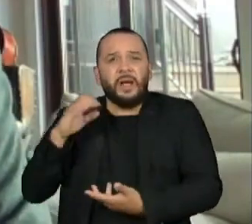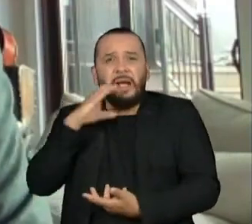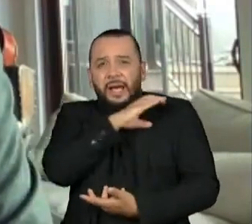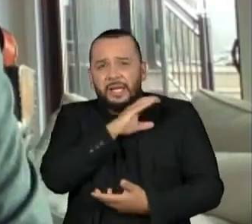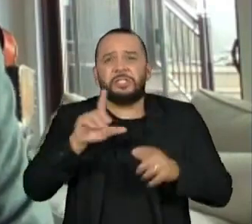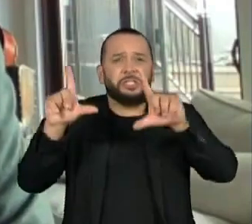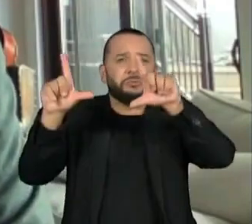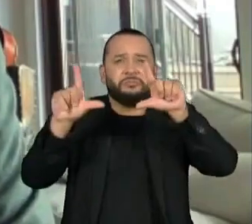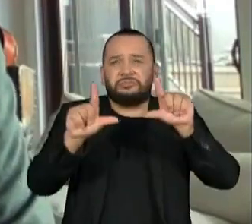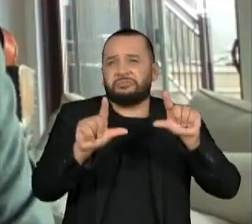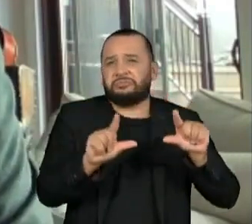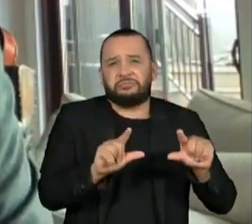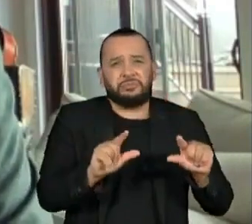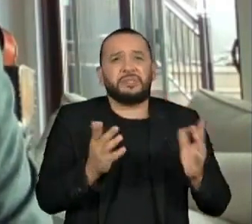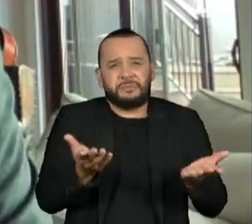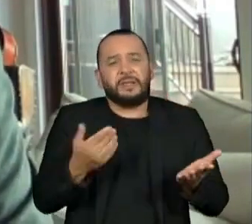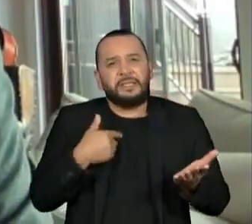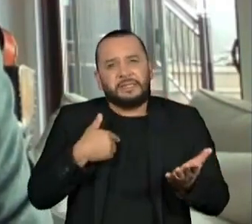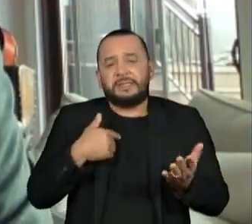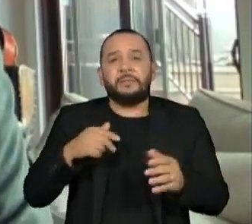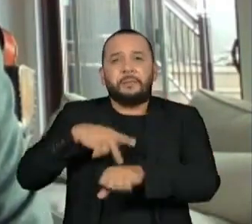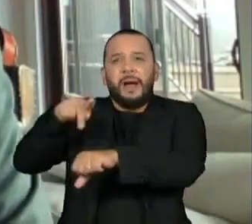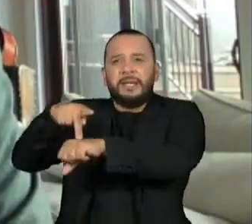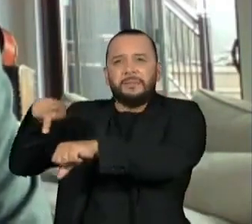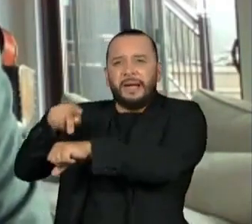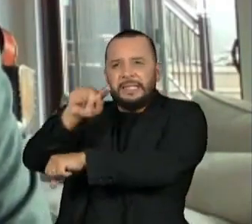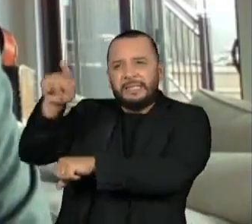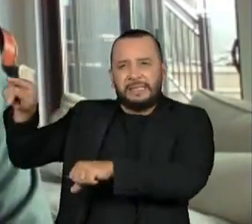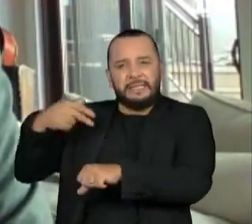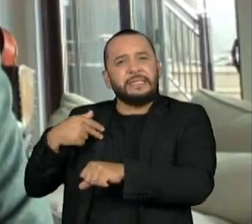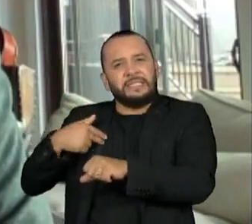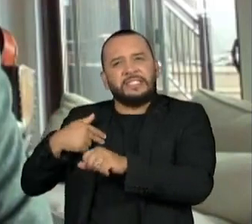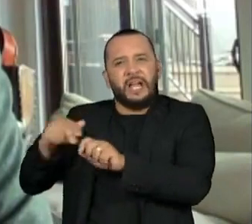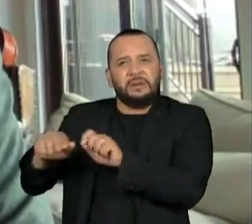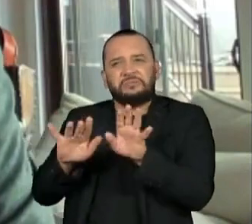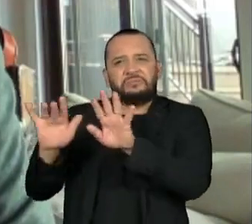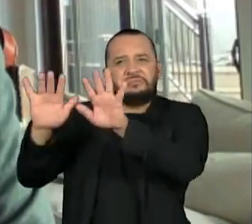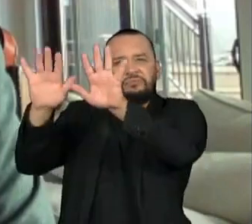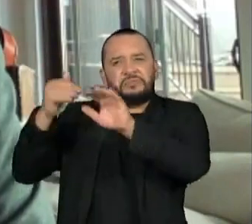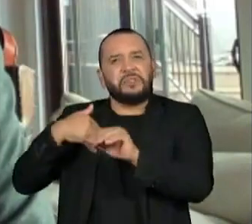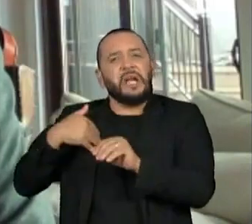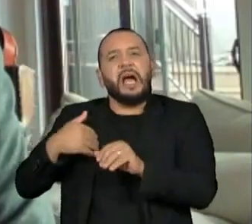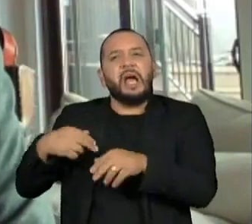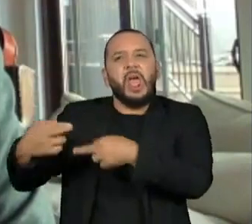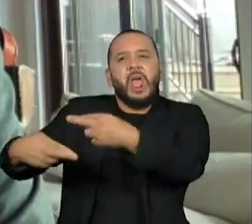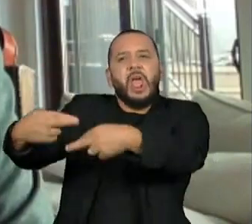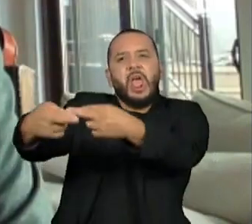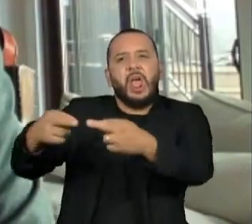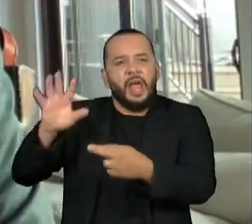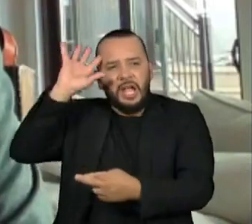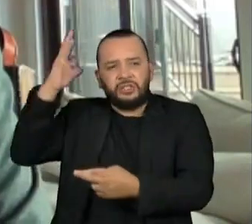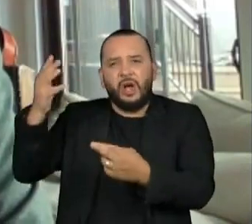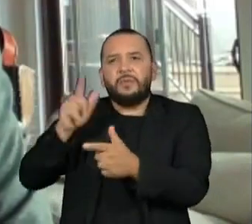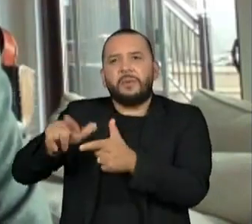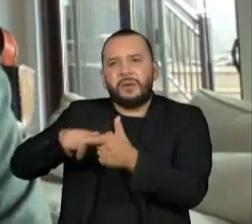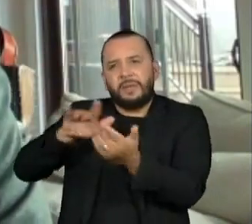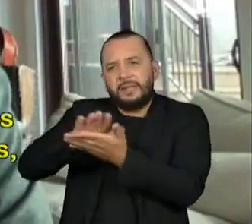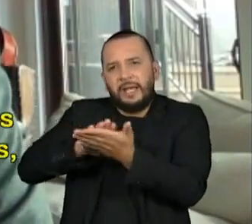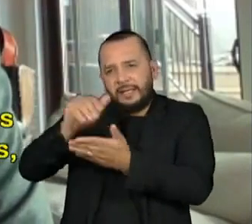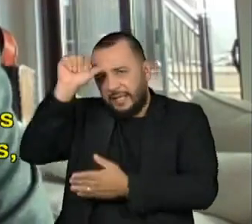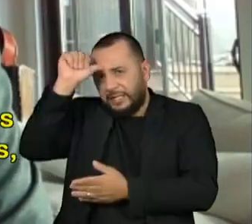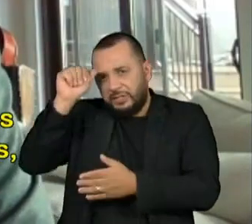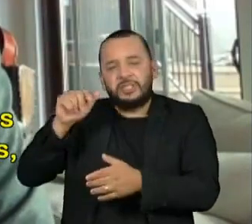the leading polluters are postponing action in the way that China and India currently